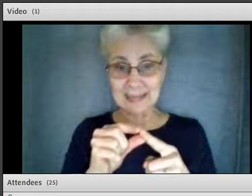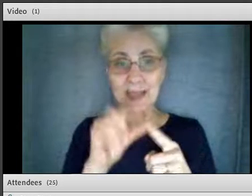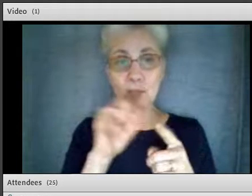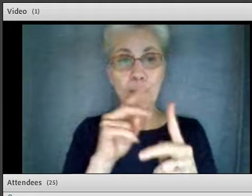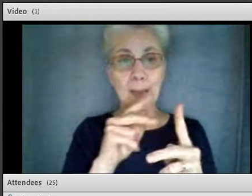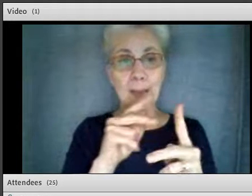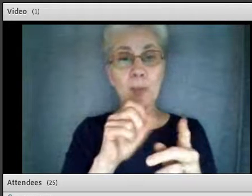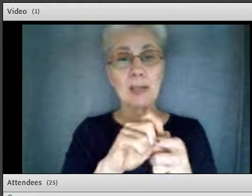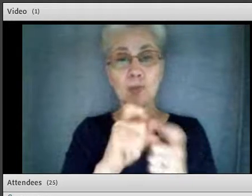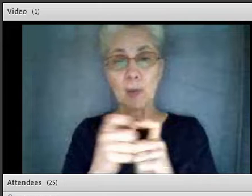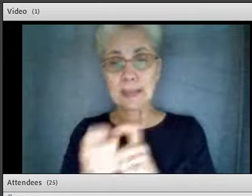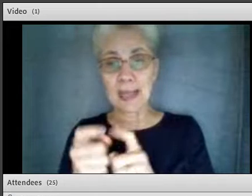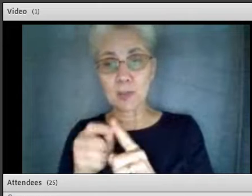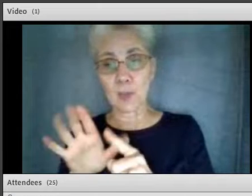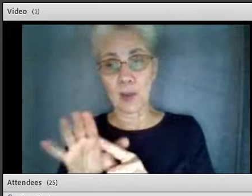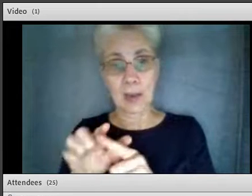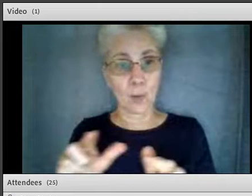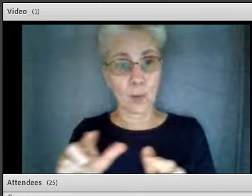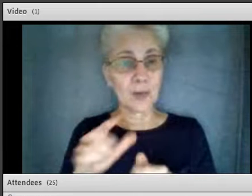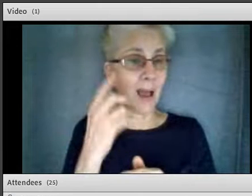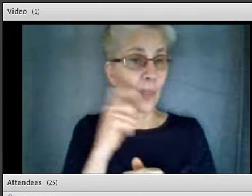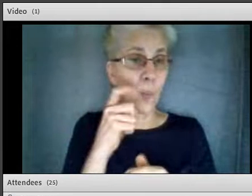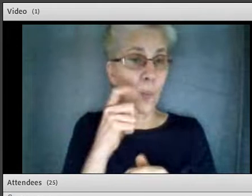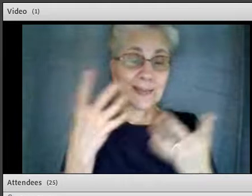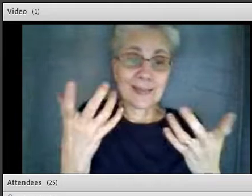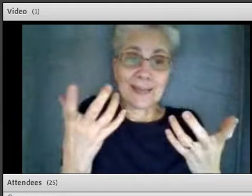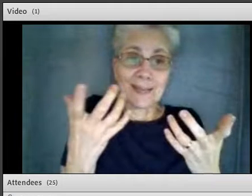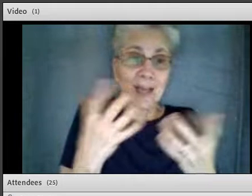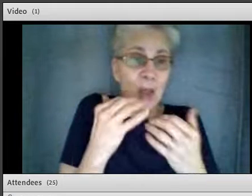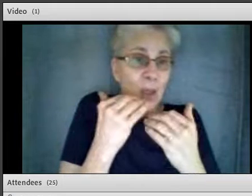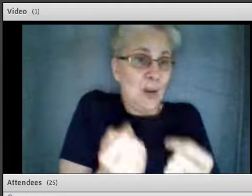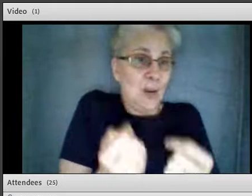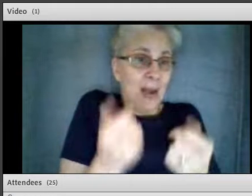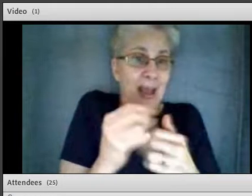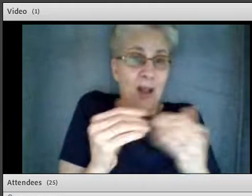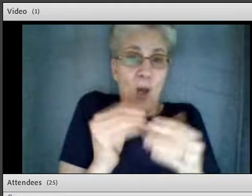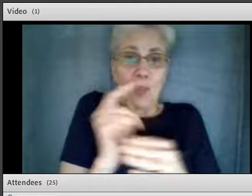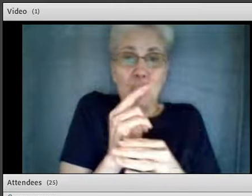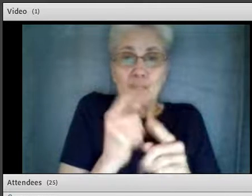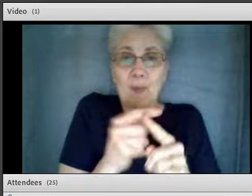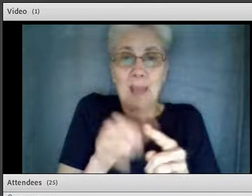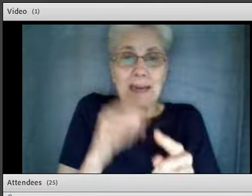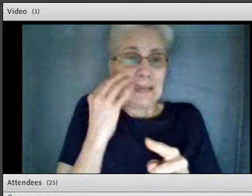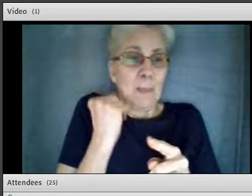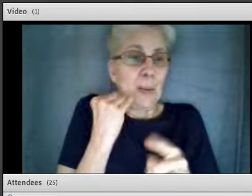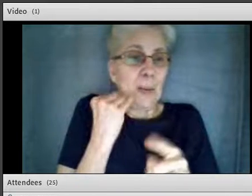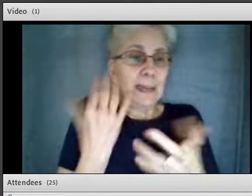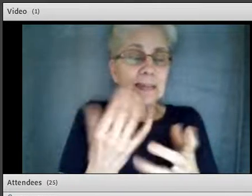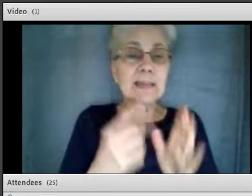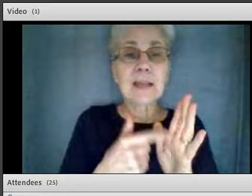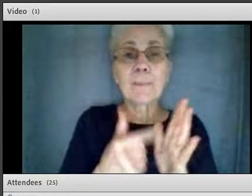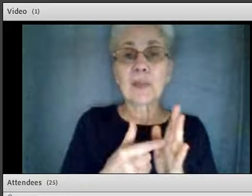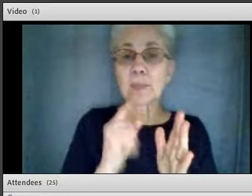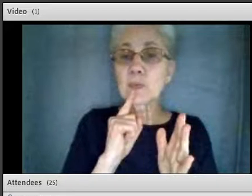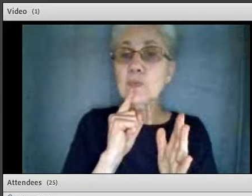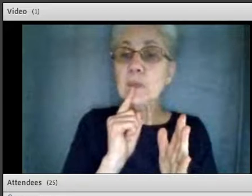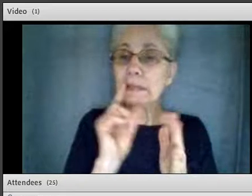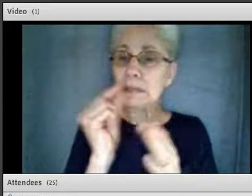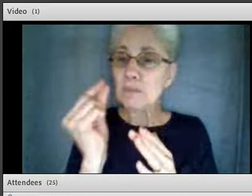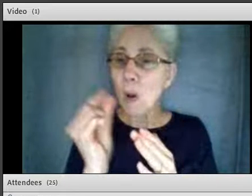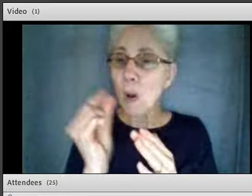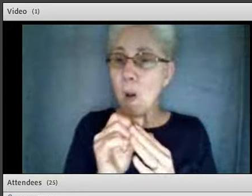Otherwise, you're eliminating all of those users from the experience. Sometimes it's really small on mobile, so you need to